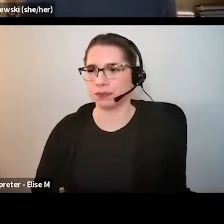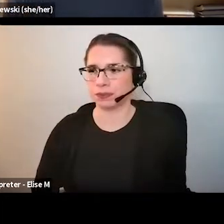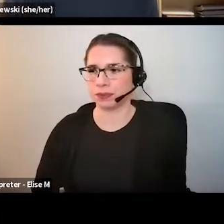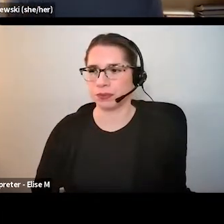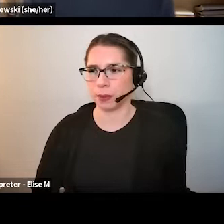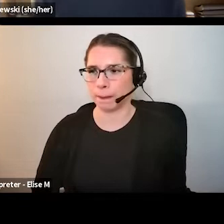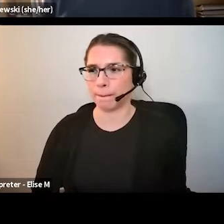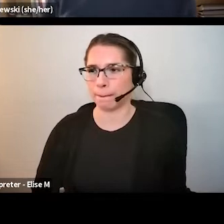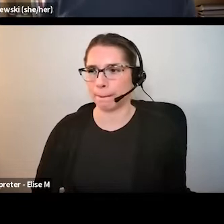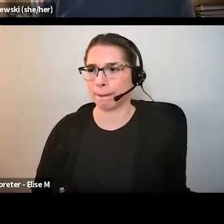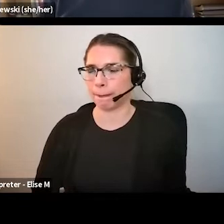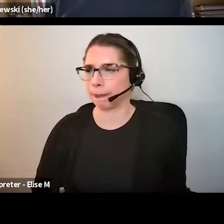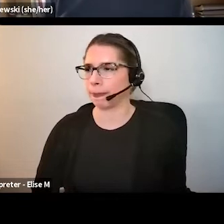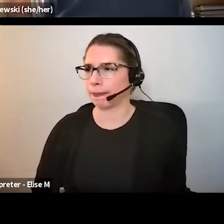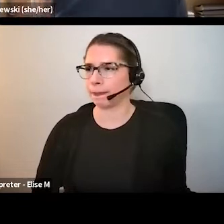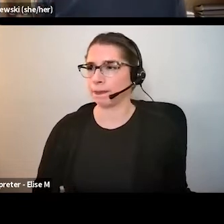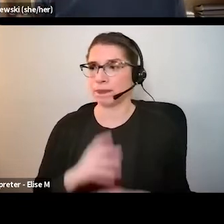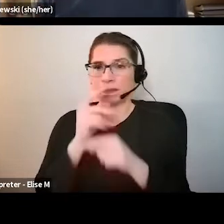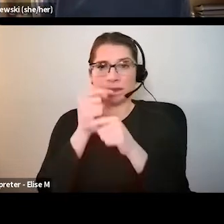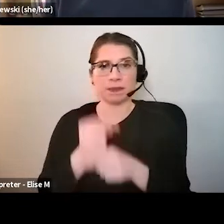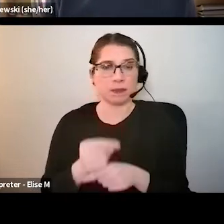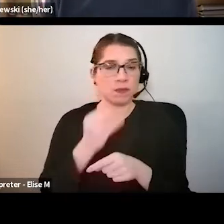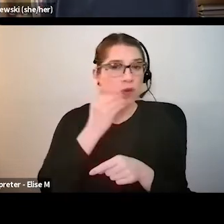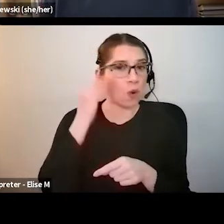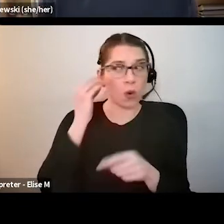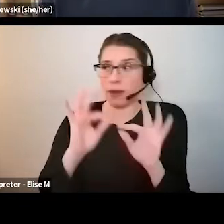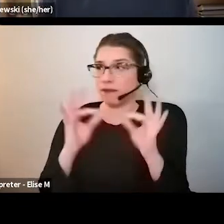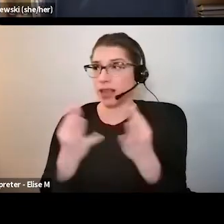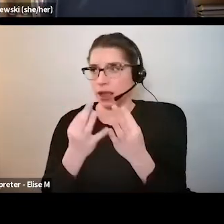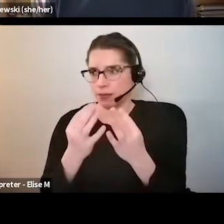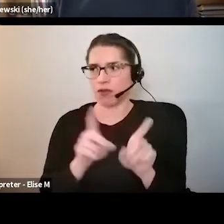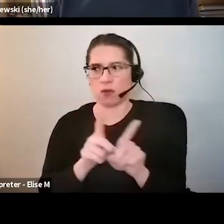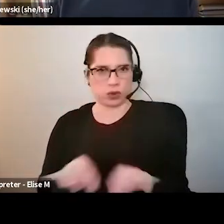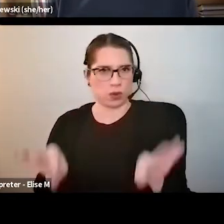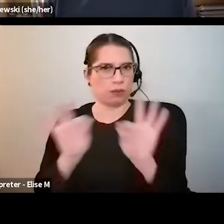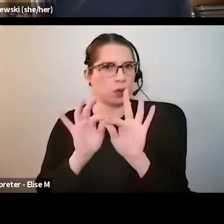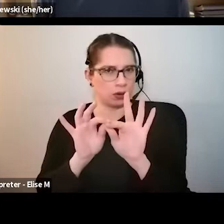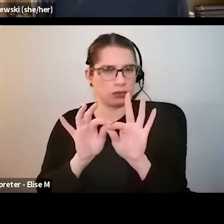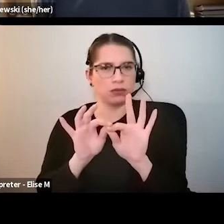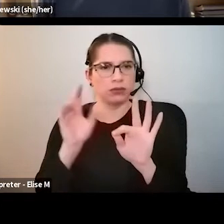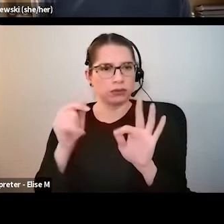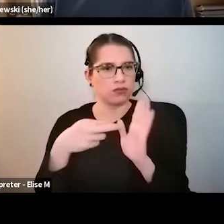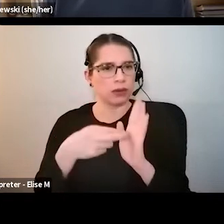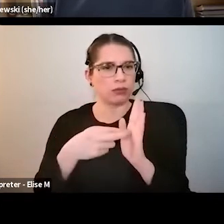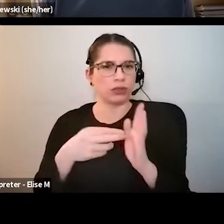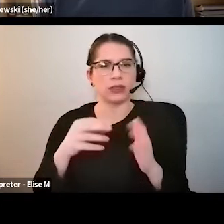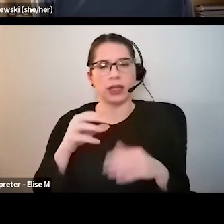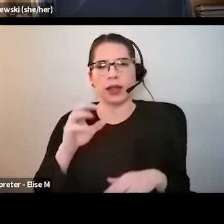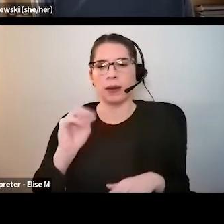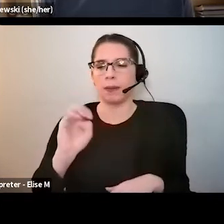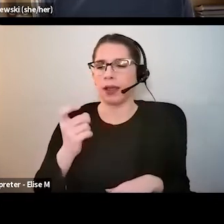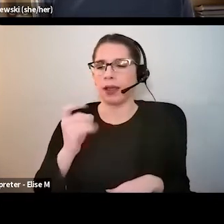The traditions of home and family are another important subject matter that expressed Mexicanidad for the modernist